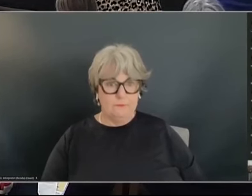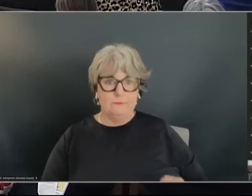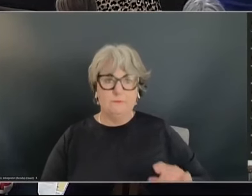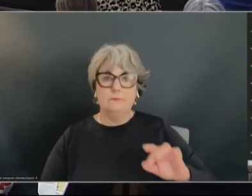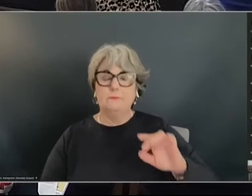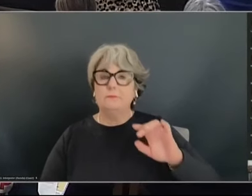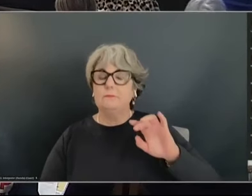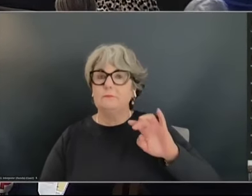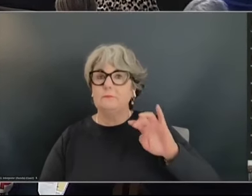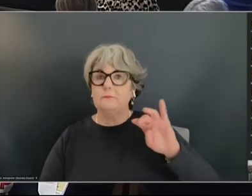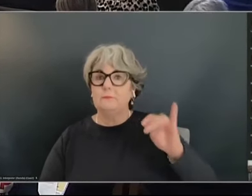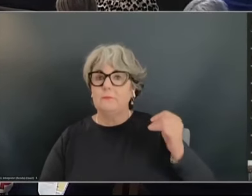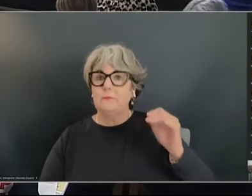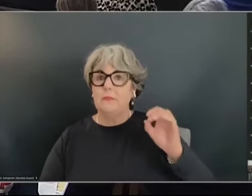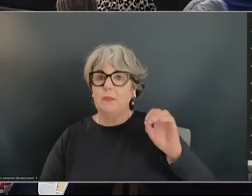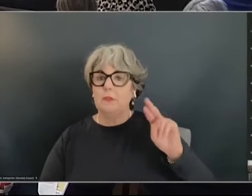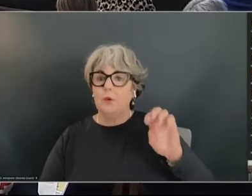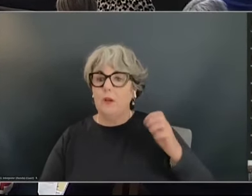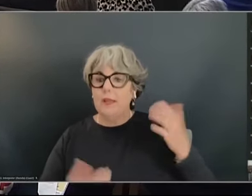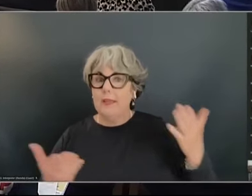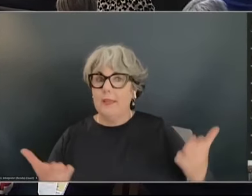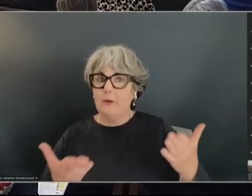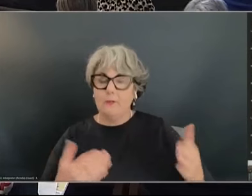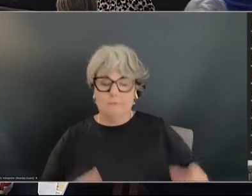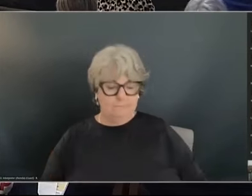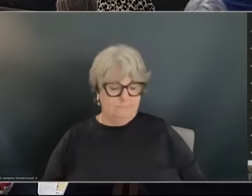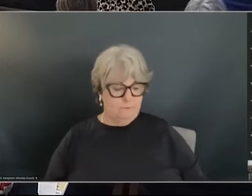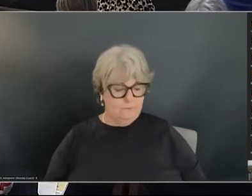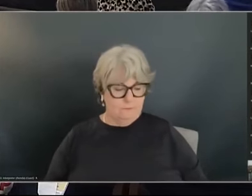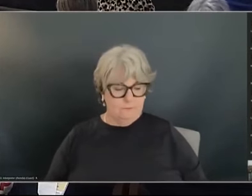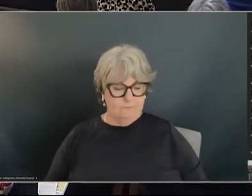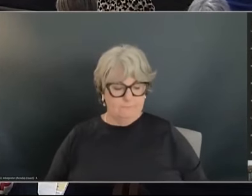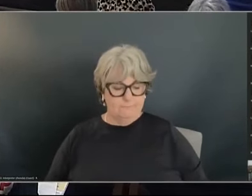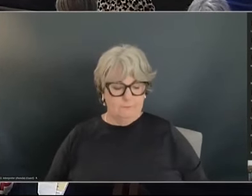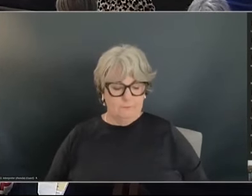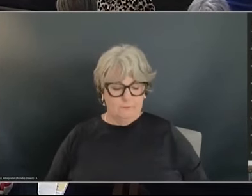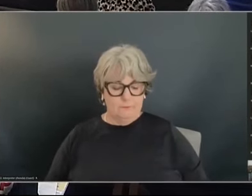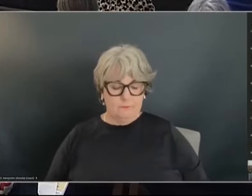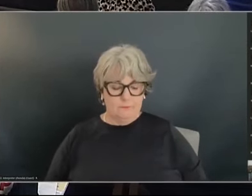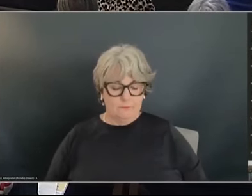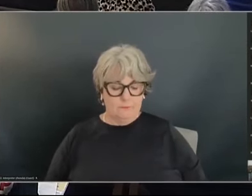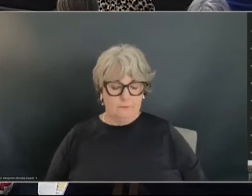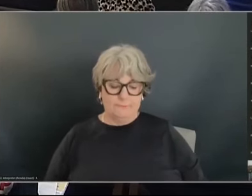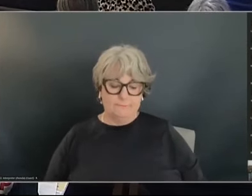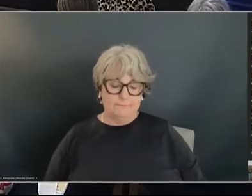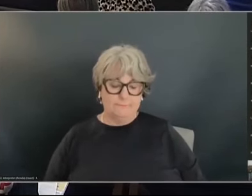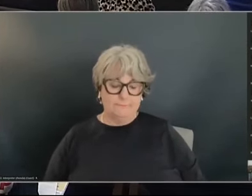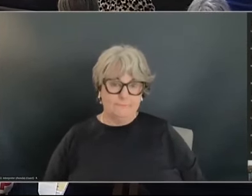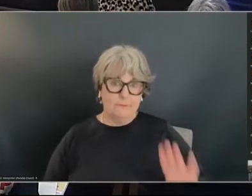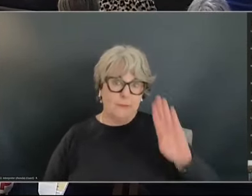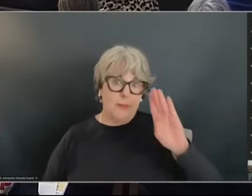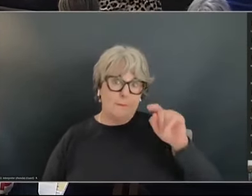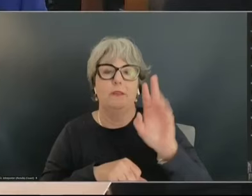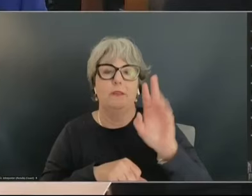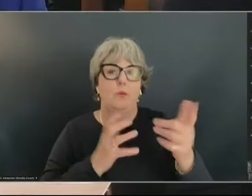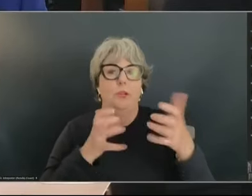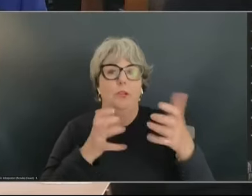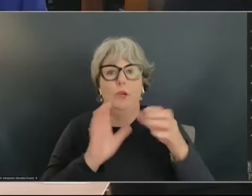kinds of books is essential for kids. And a teacher also testified, saying that it's okay for books to make students uncomfortable.